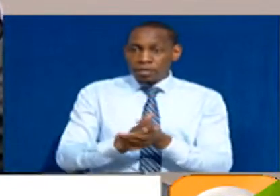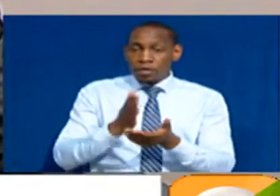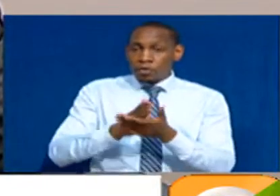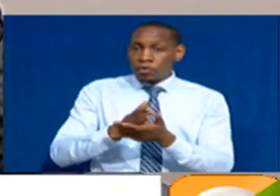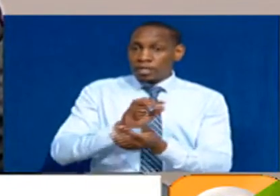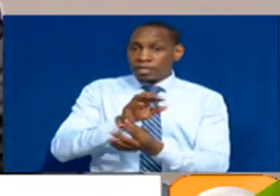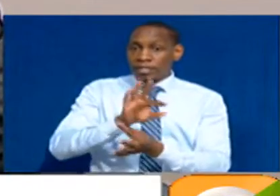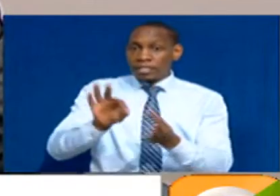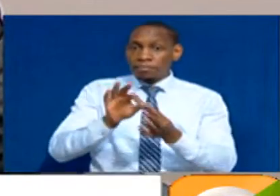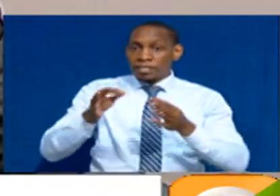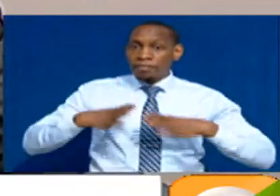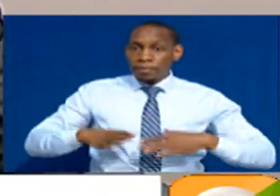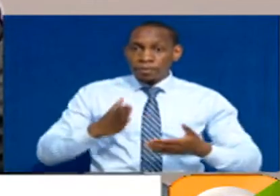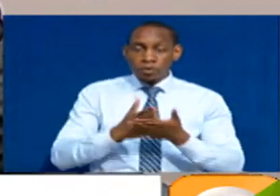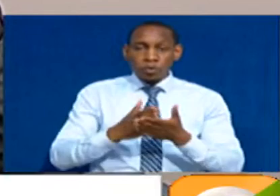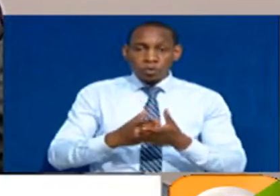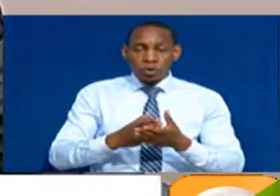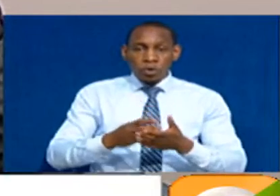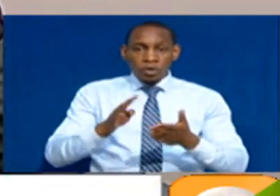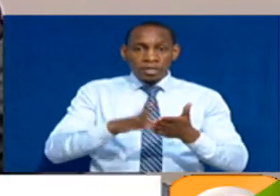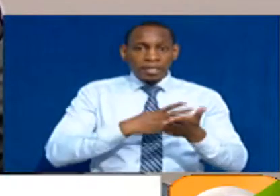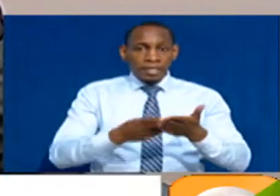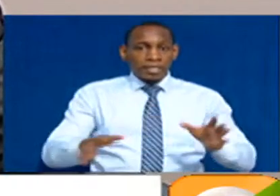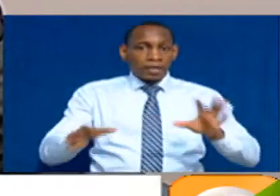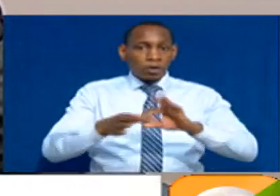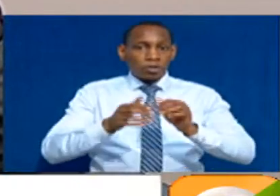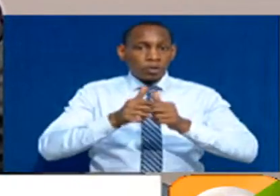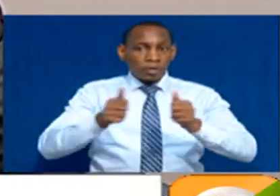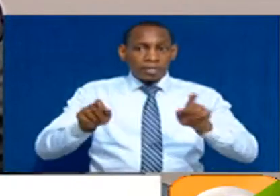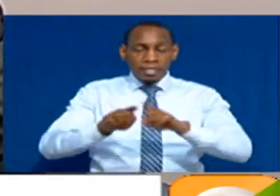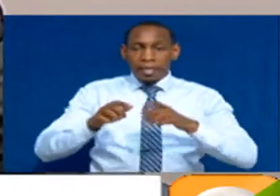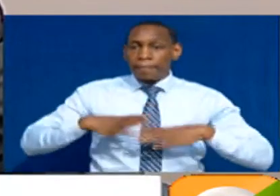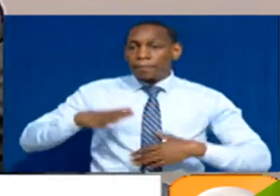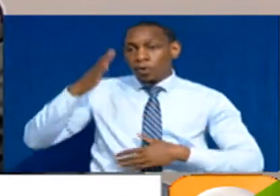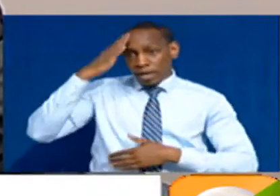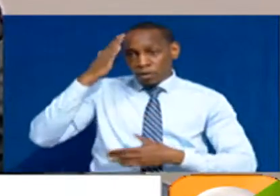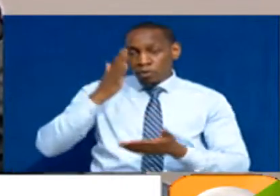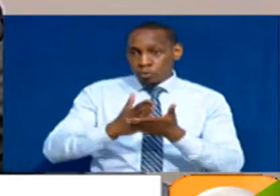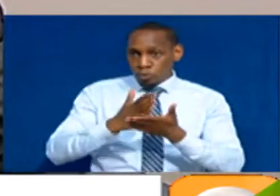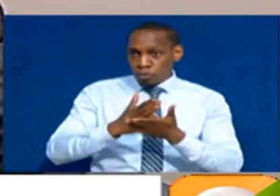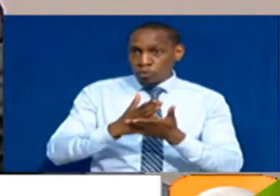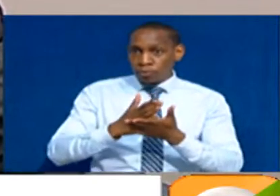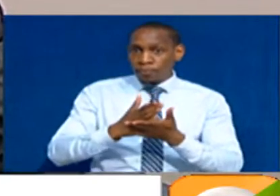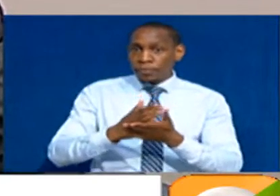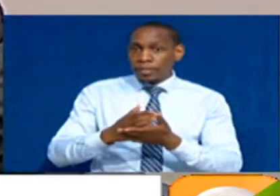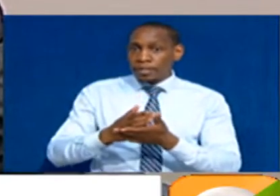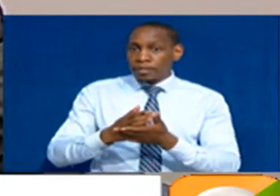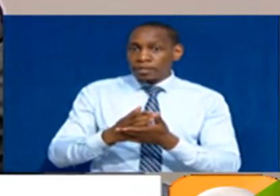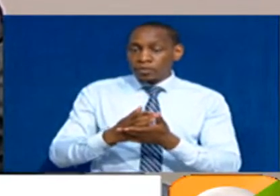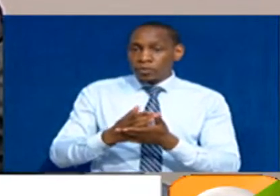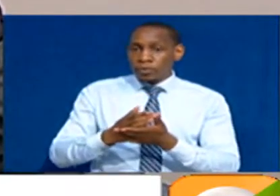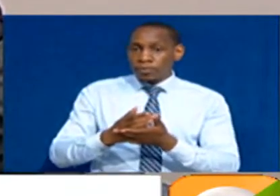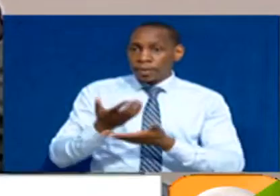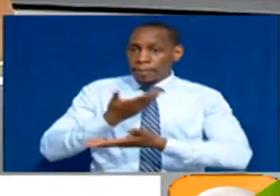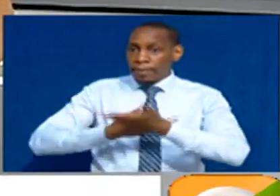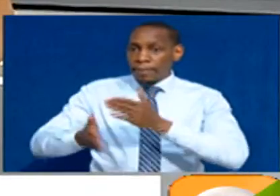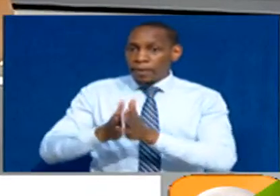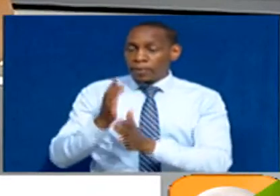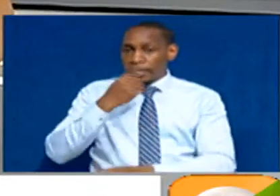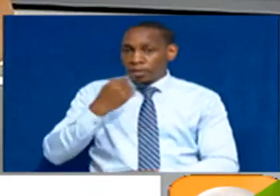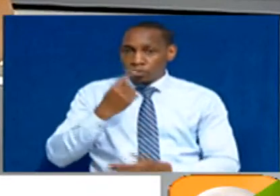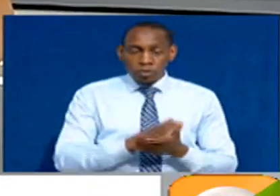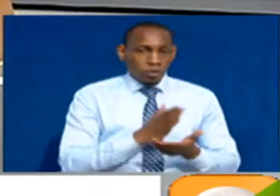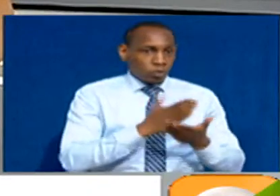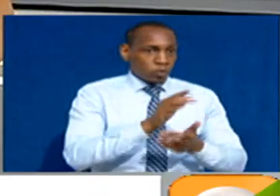is certain people who are well connected and the people who know where to go, who to go to, who to speak to. You've actually